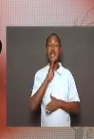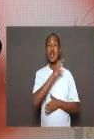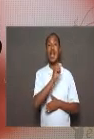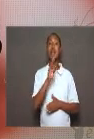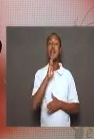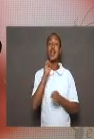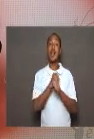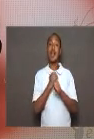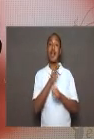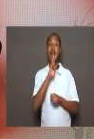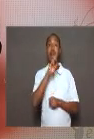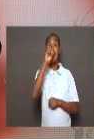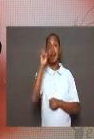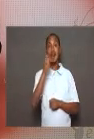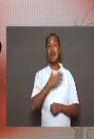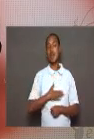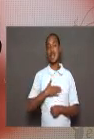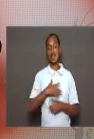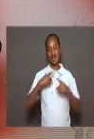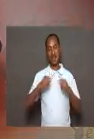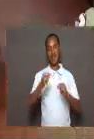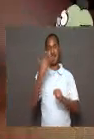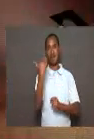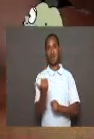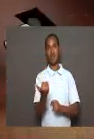are? Please try now.